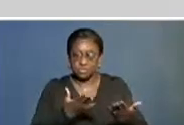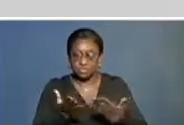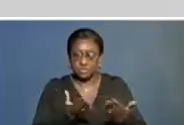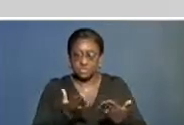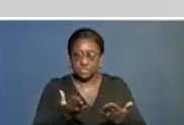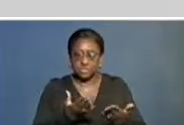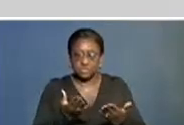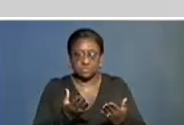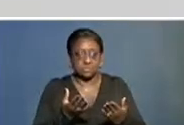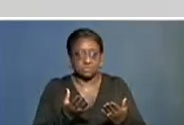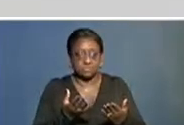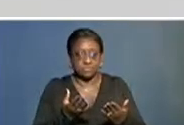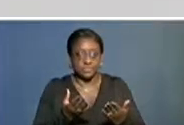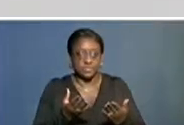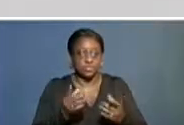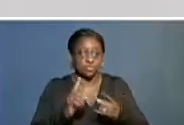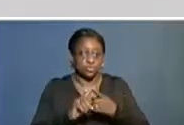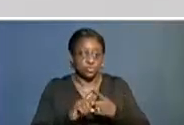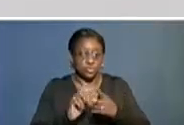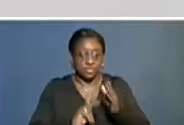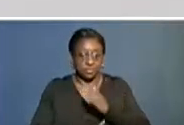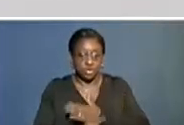services to the project,